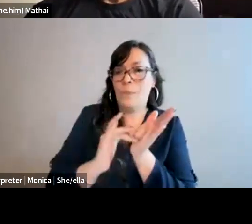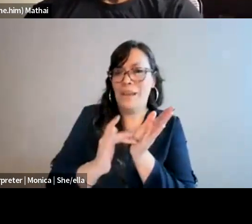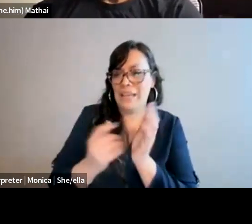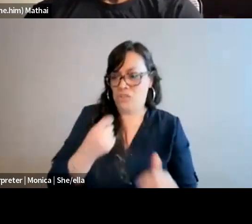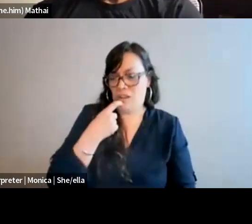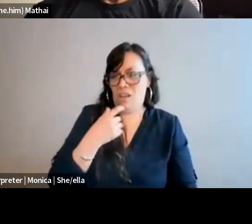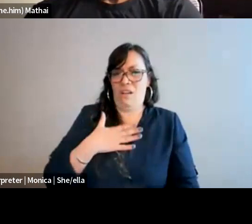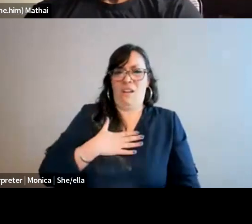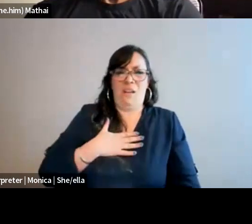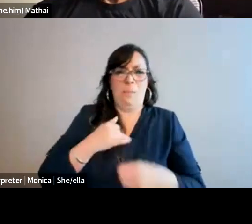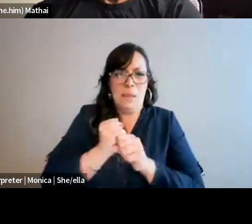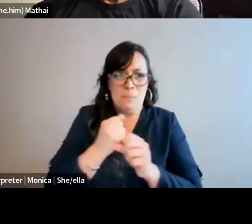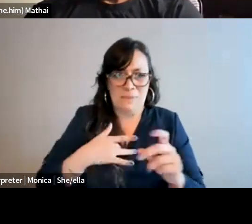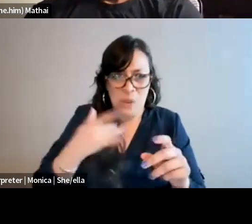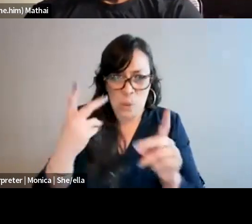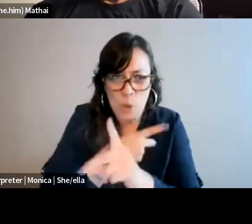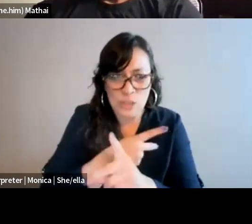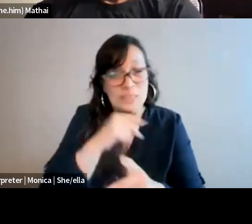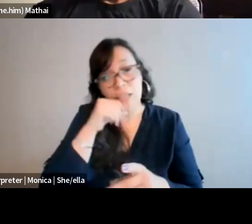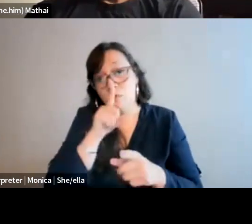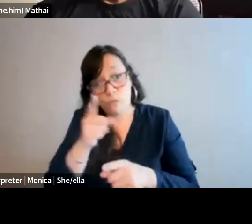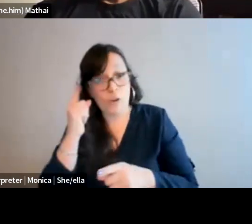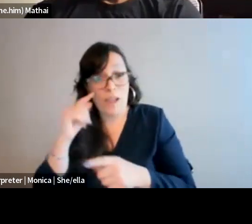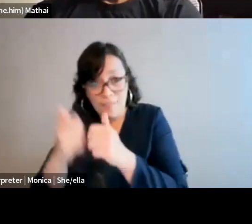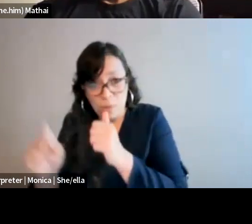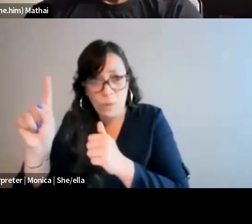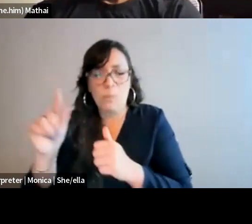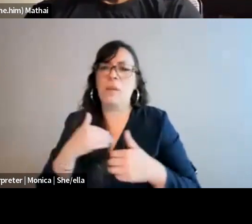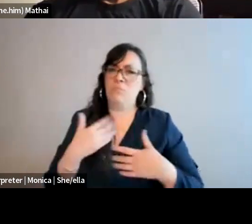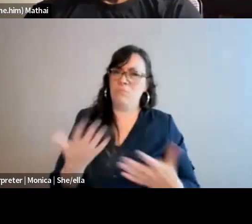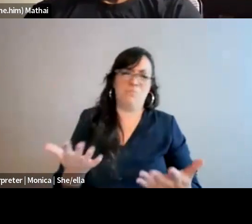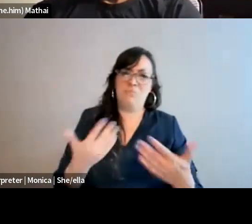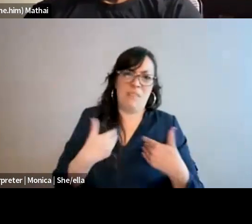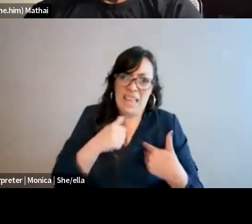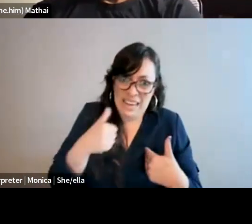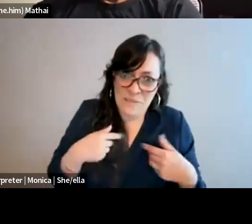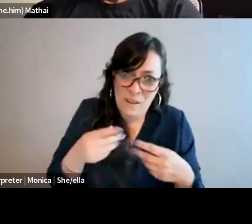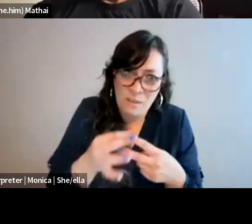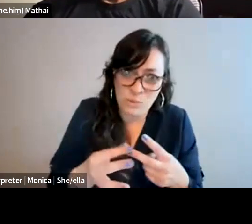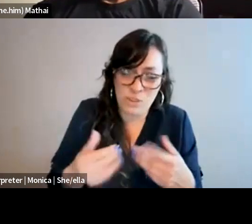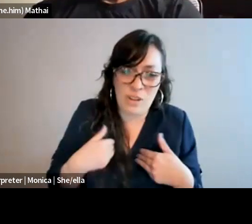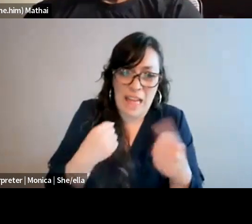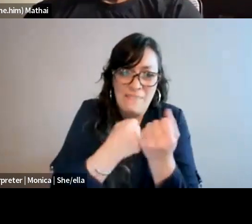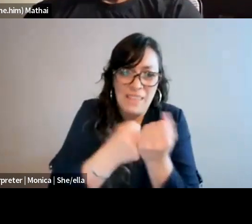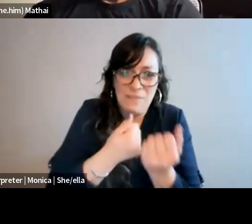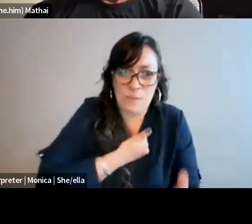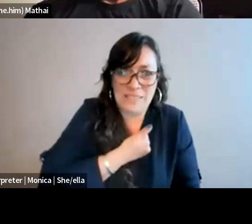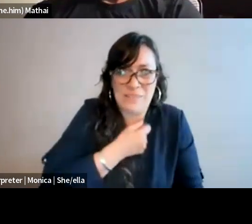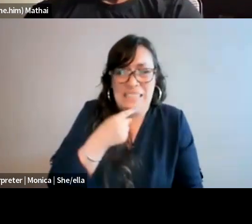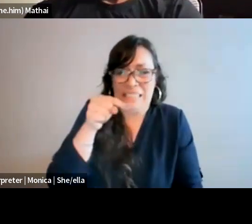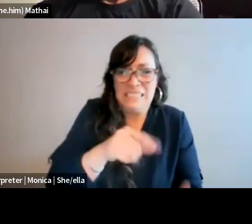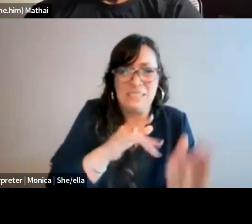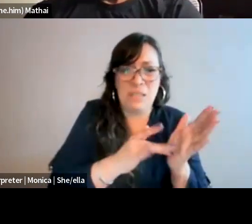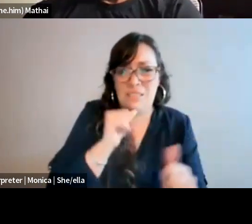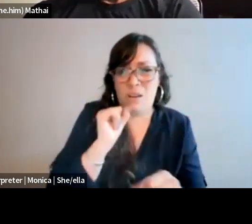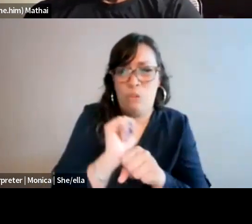the medication made me feel worse. This isn't true for everybody, but you don't even get to choose or advocate and say, this doesn't work for me,